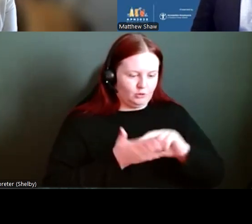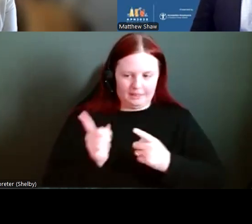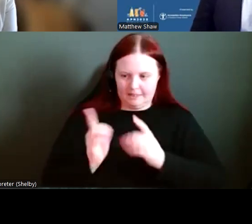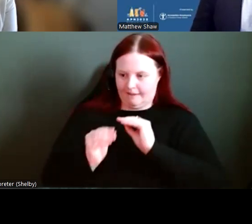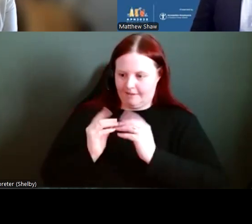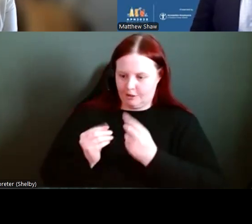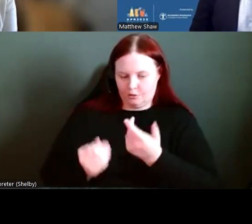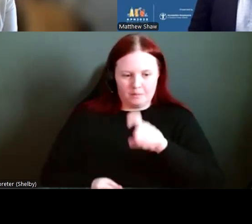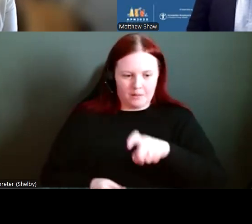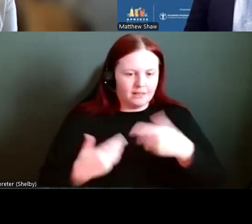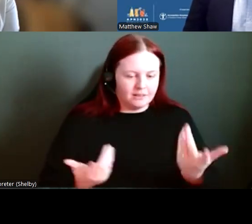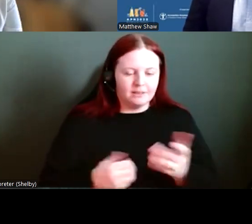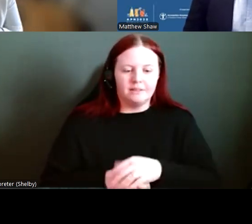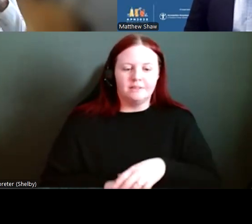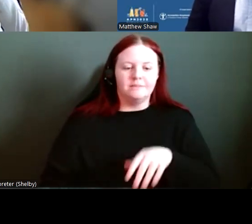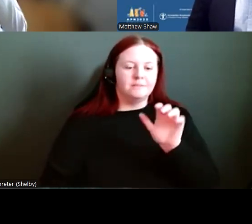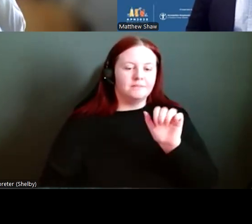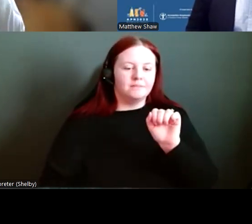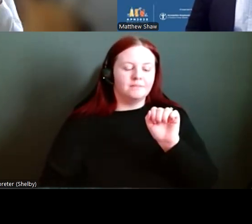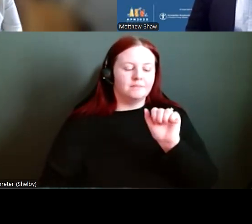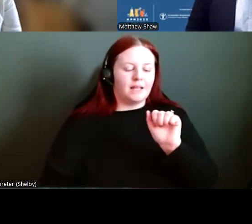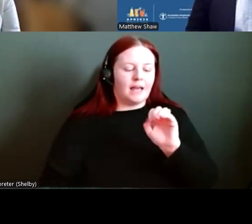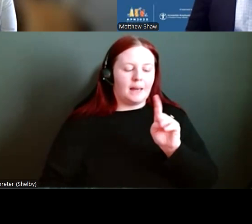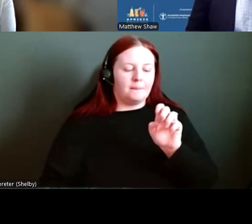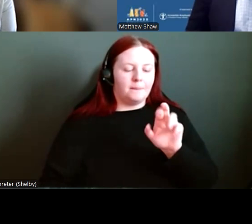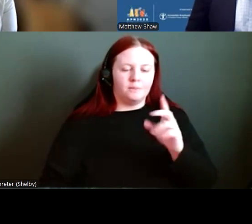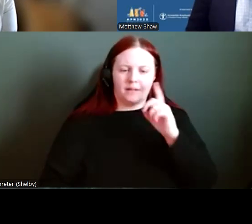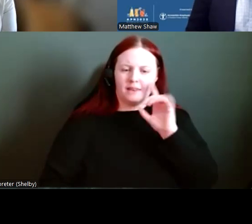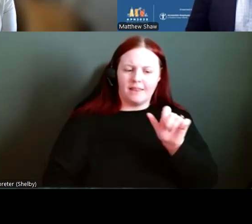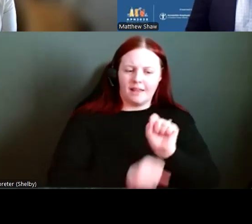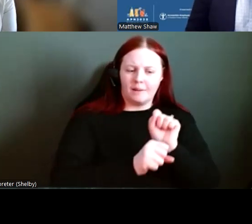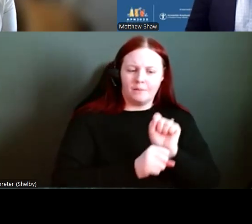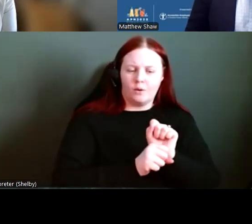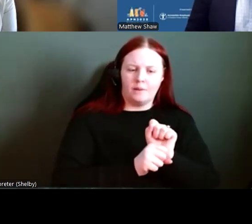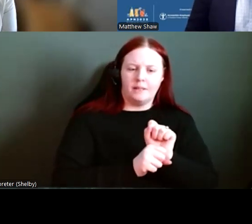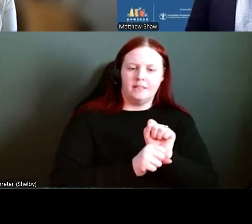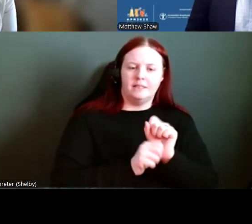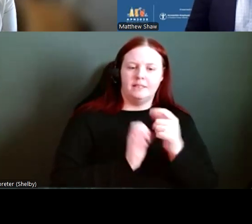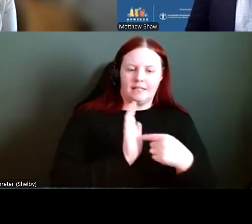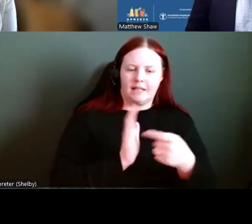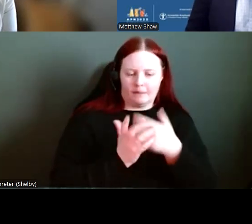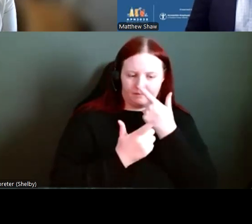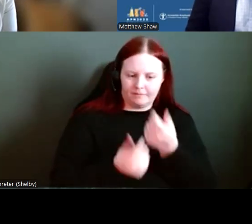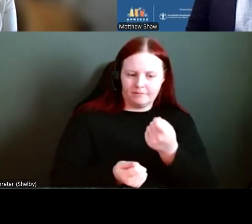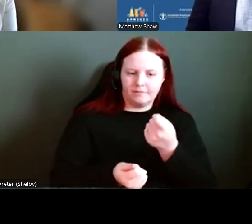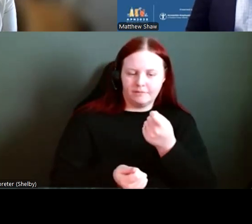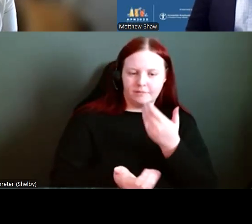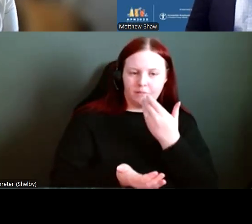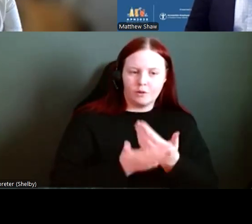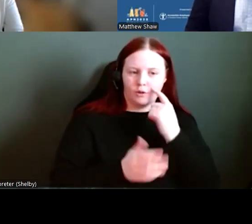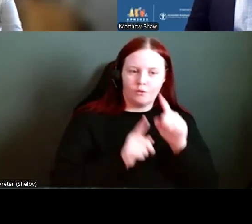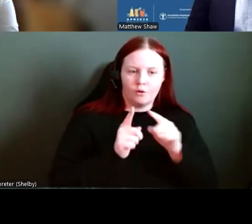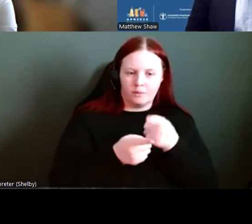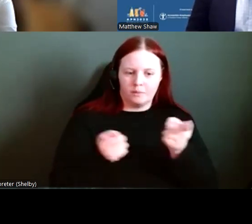think that employment example, Mandy, is super interesting. And I think that paints a nice picture for folks on the line as well